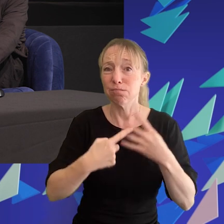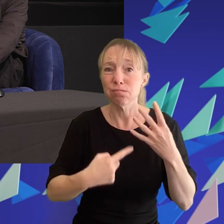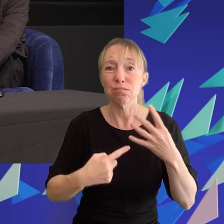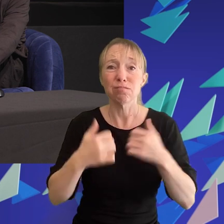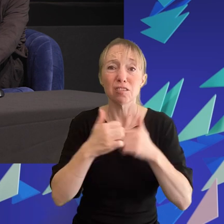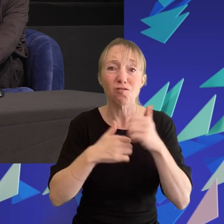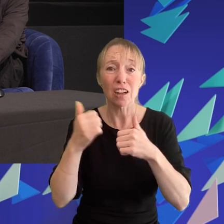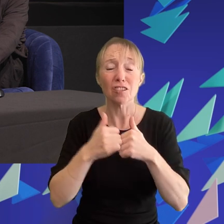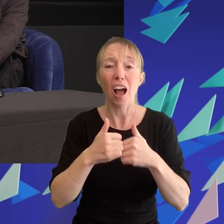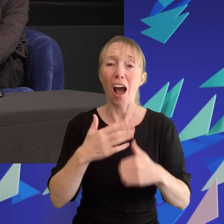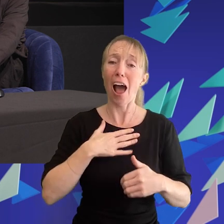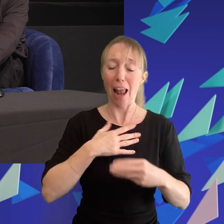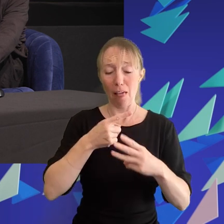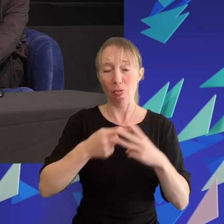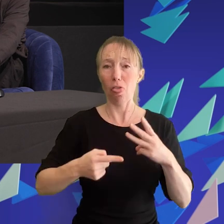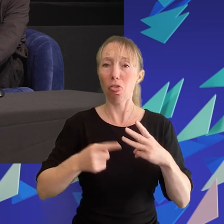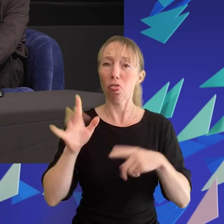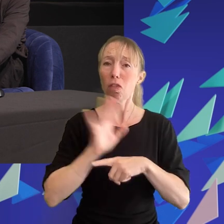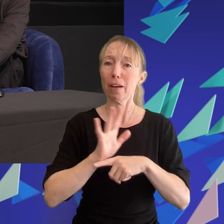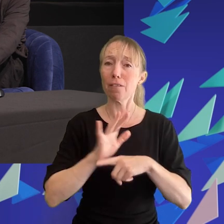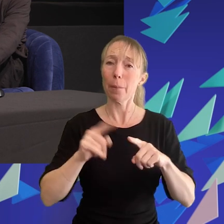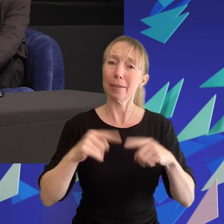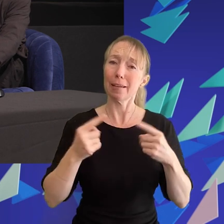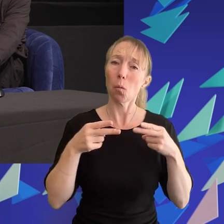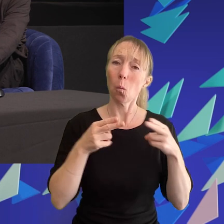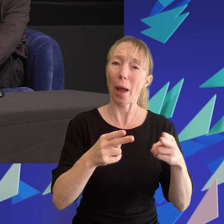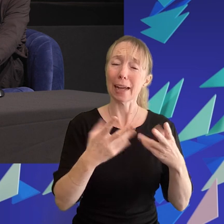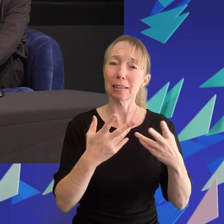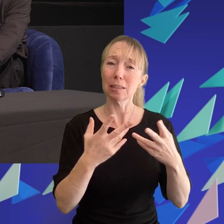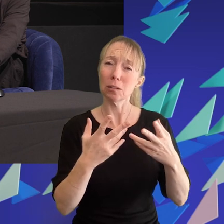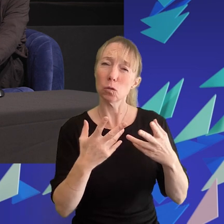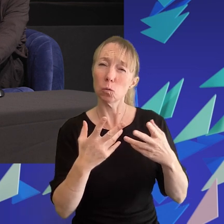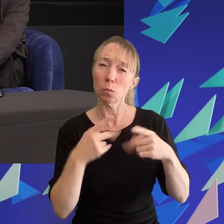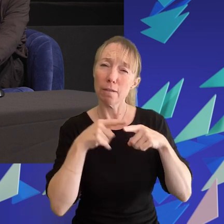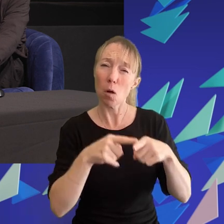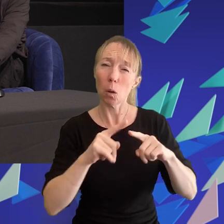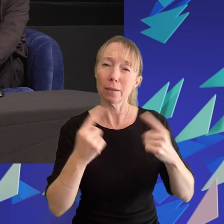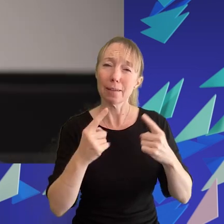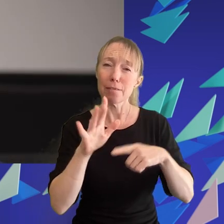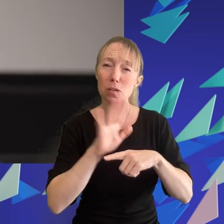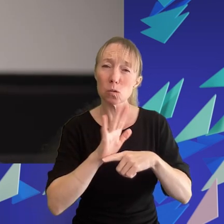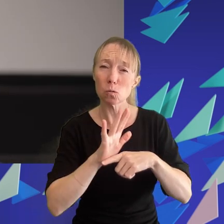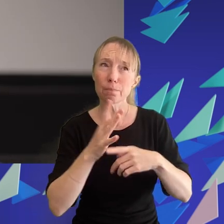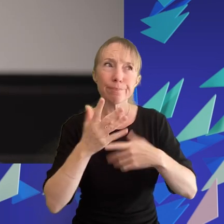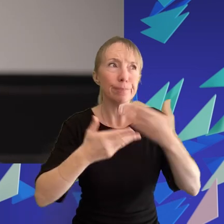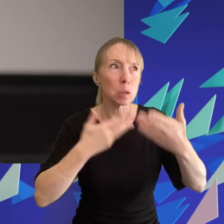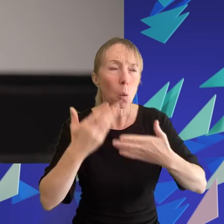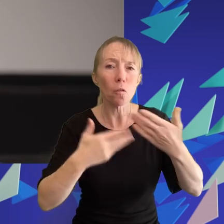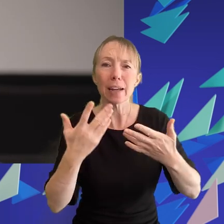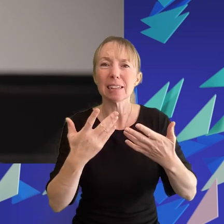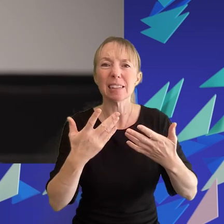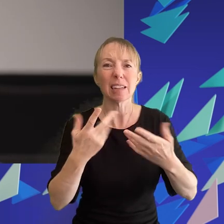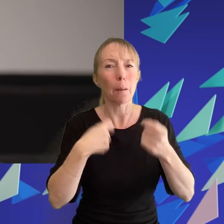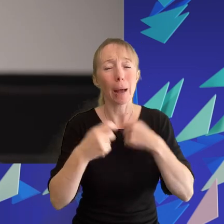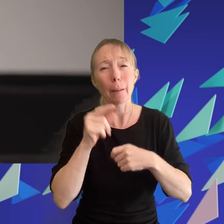thought that it was a good trilogy and different ways to approach different story getting together. And I was getting a little